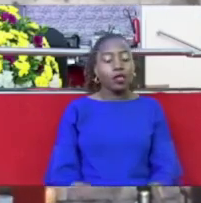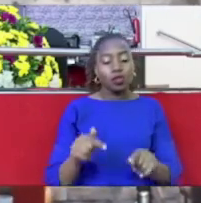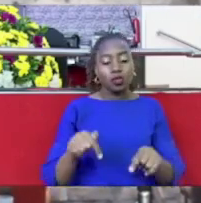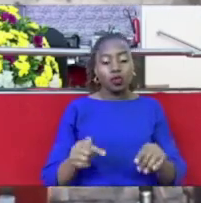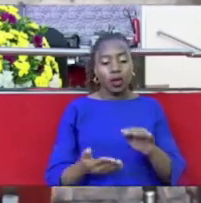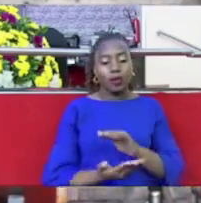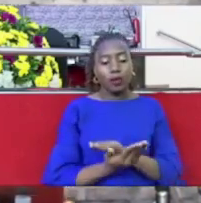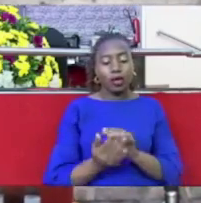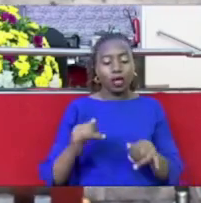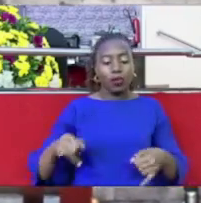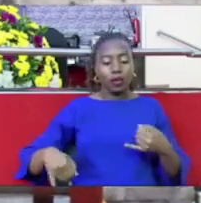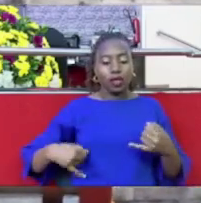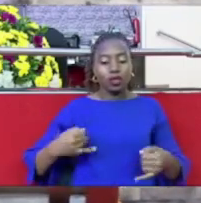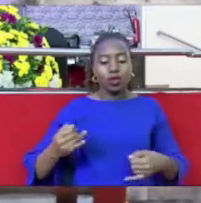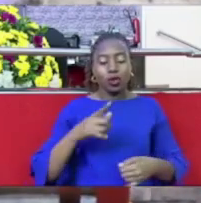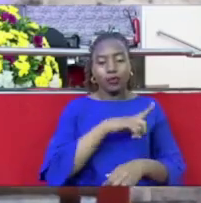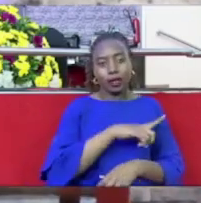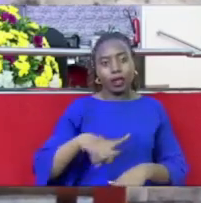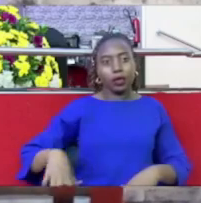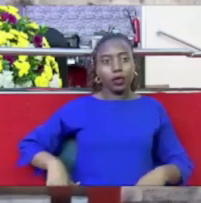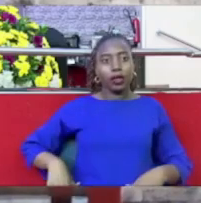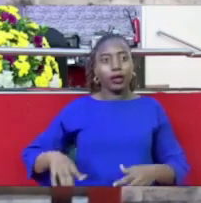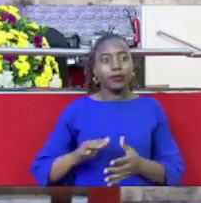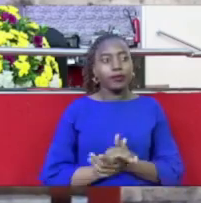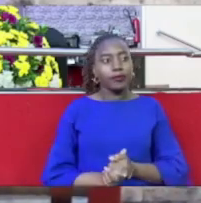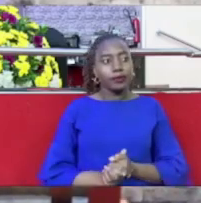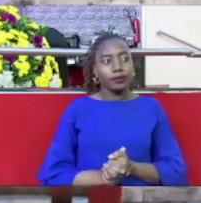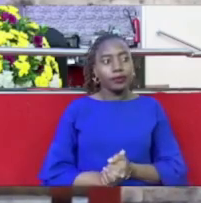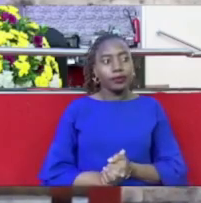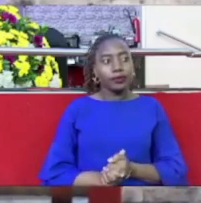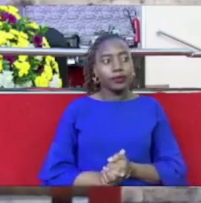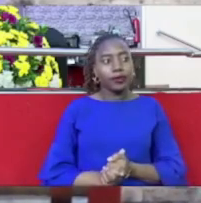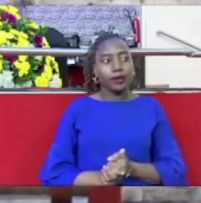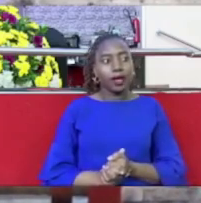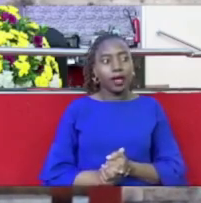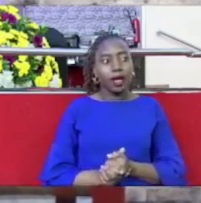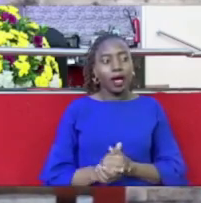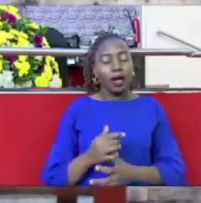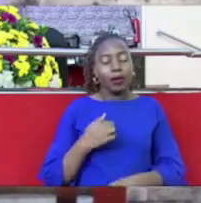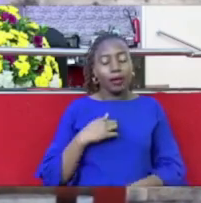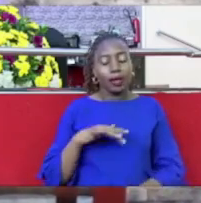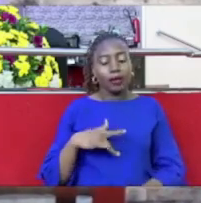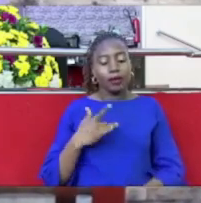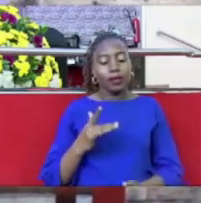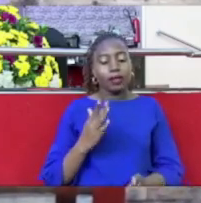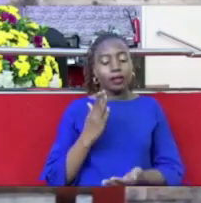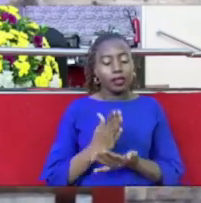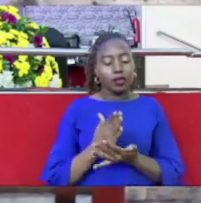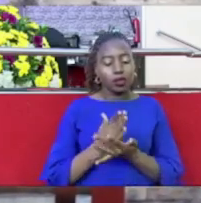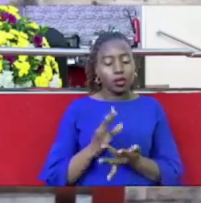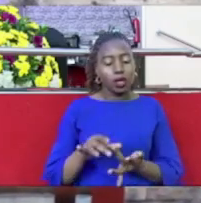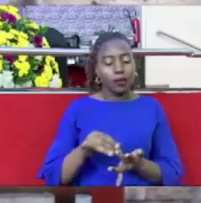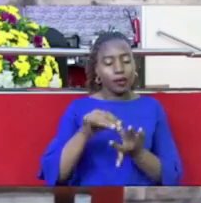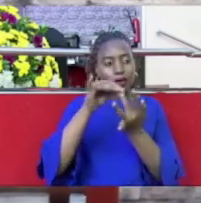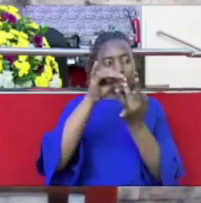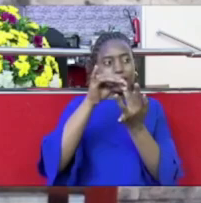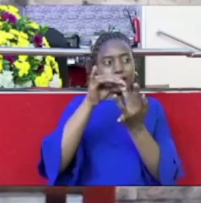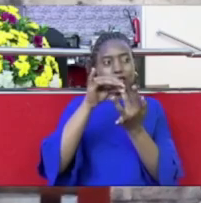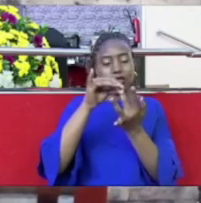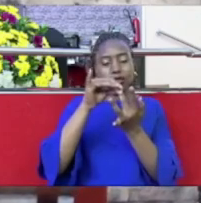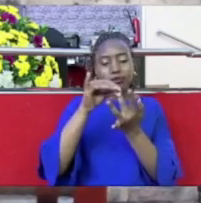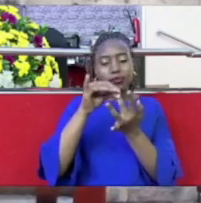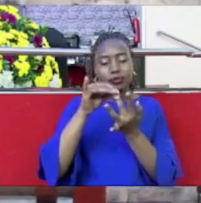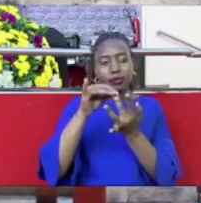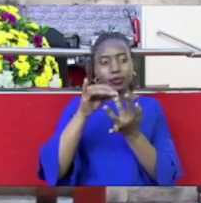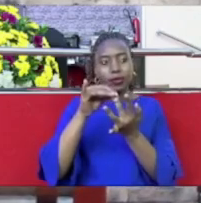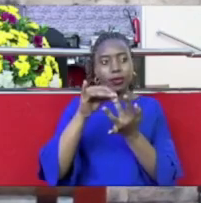the joy of the Lord, na hivyo asubuhi ya leo na furaha yake Bwana, I count it a great privilege. Na hesabu kuwa ni jambo la heshima. To bring